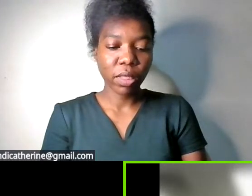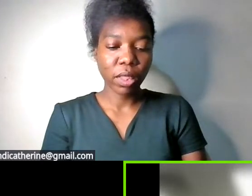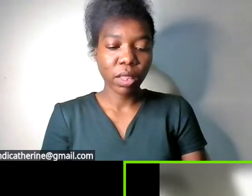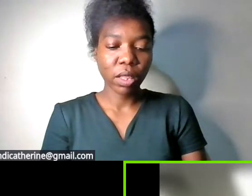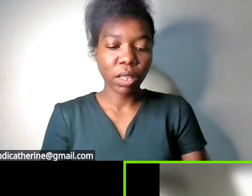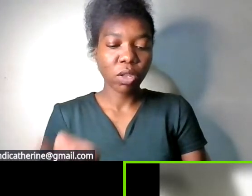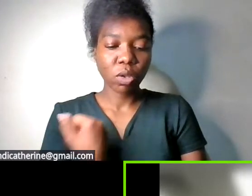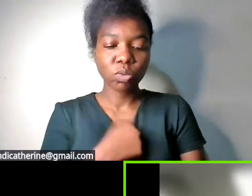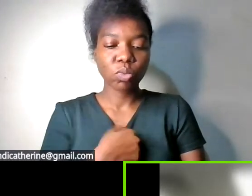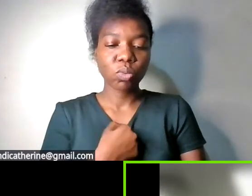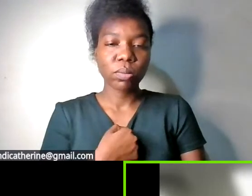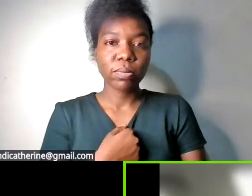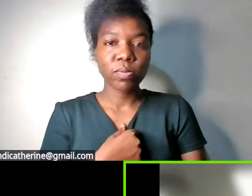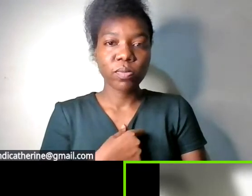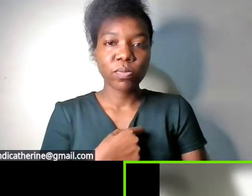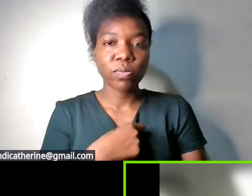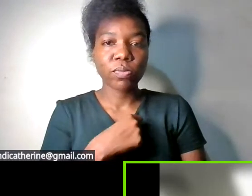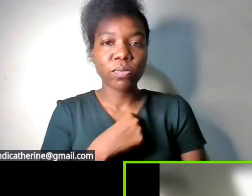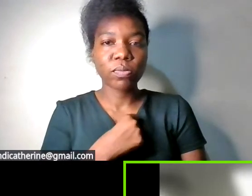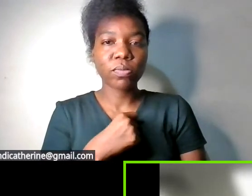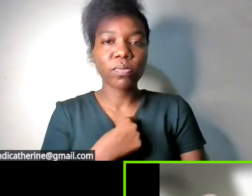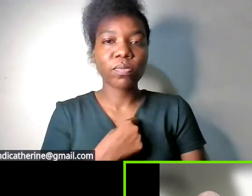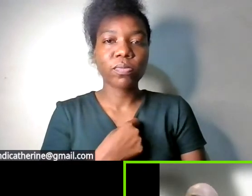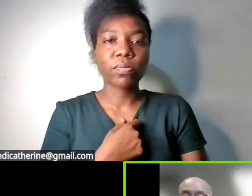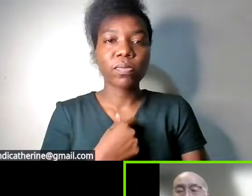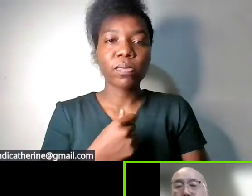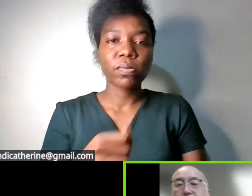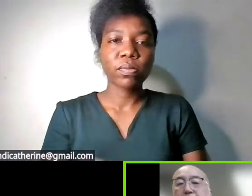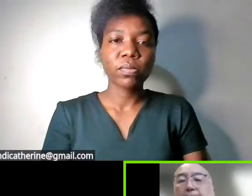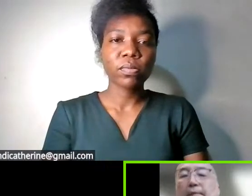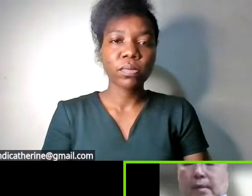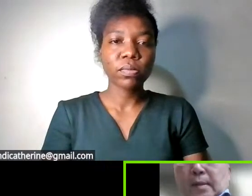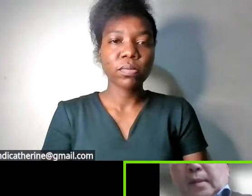Go ahead, Ernest. And then, yeah.